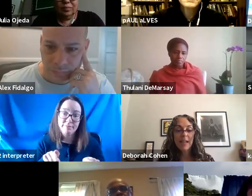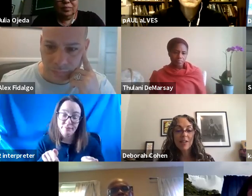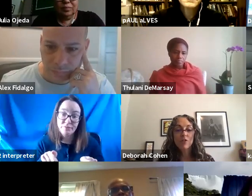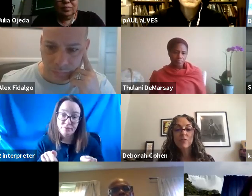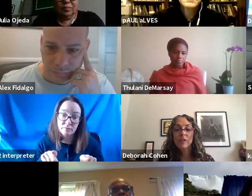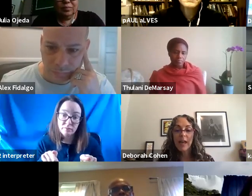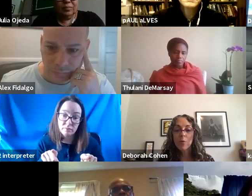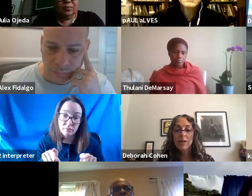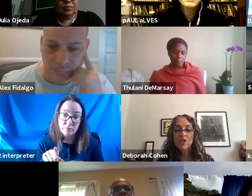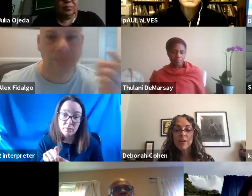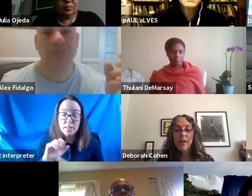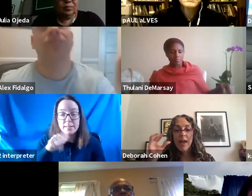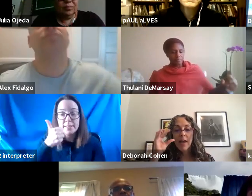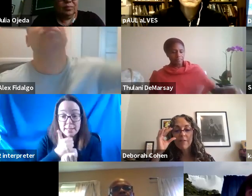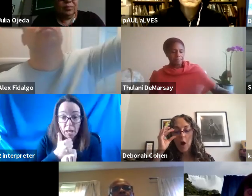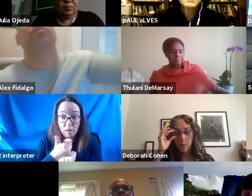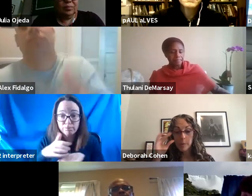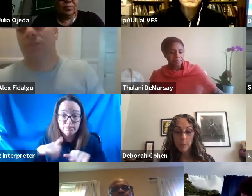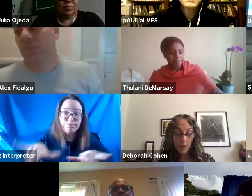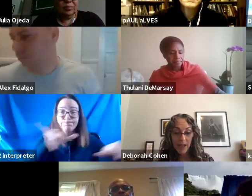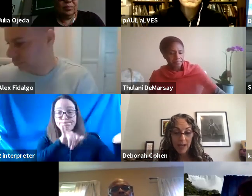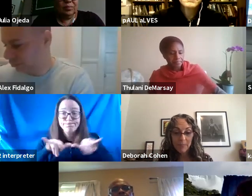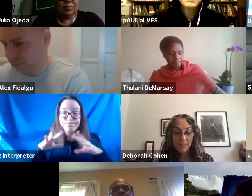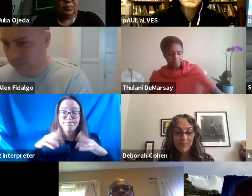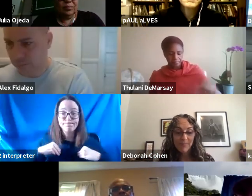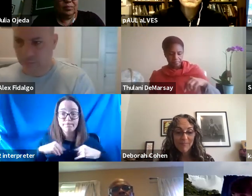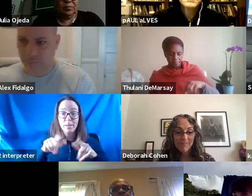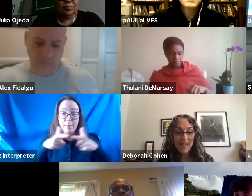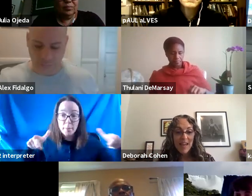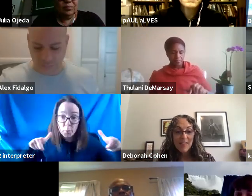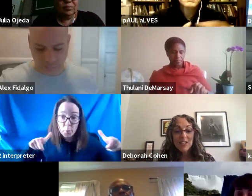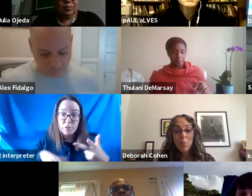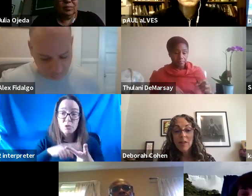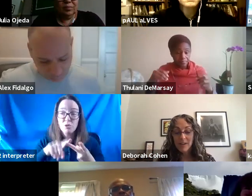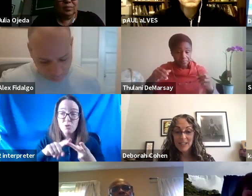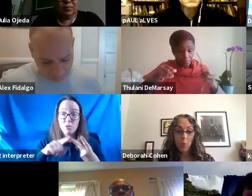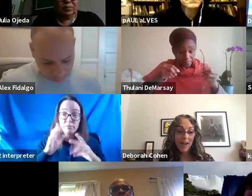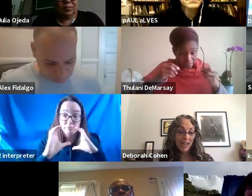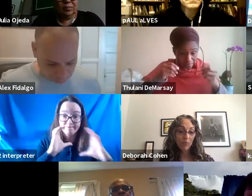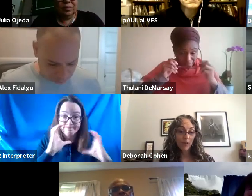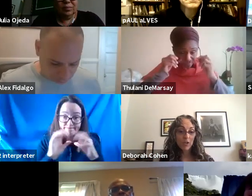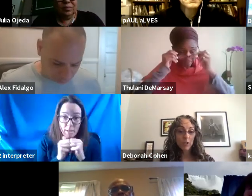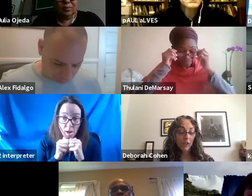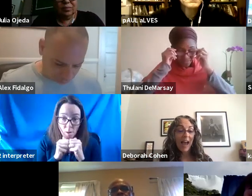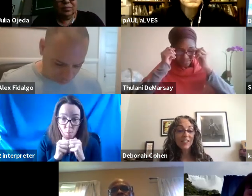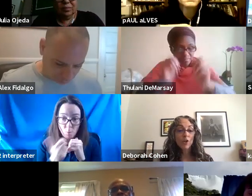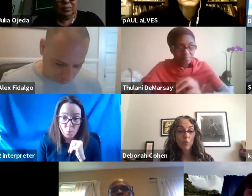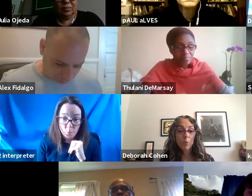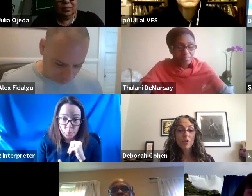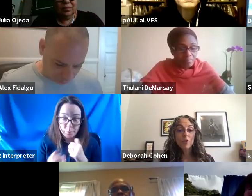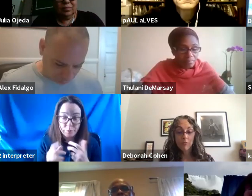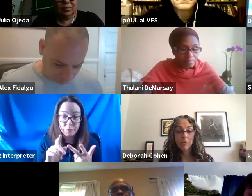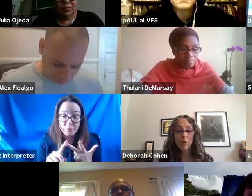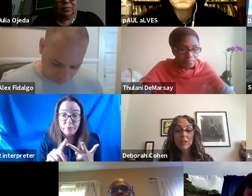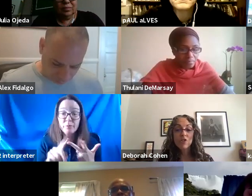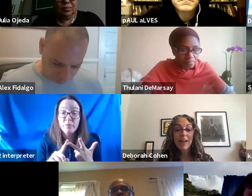some standards for language and for how people communicate. This is one of the reasons why it can be really useful as a group